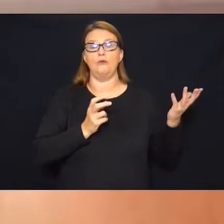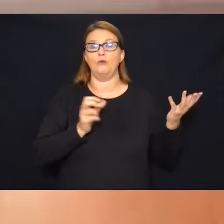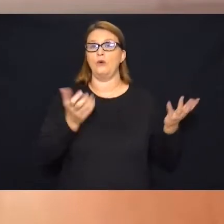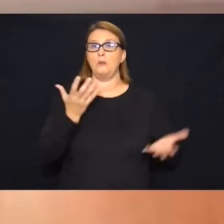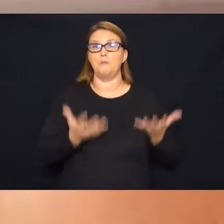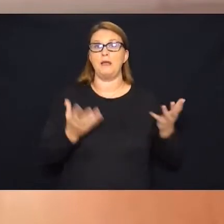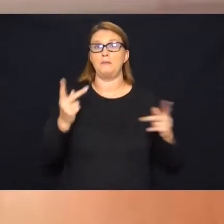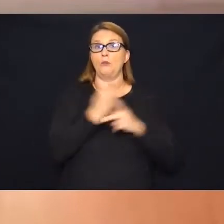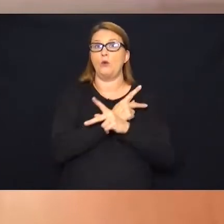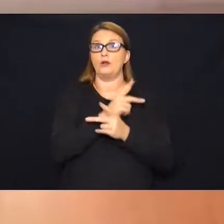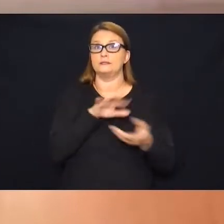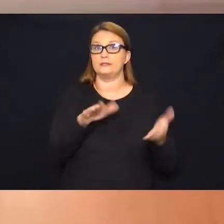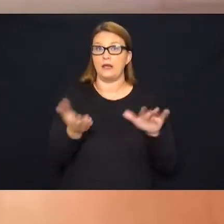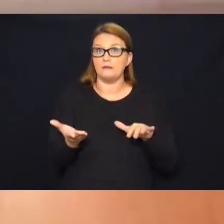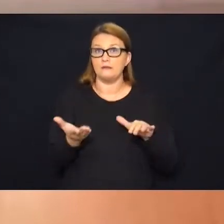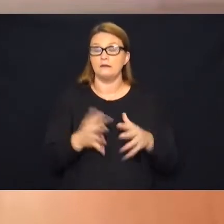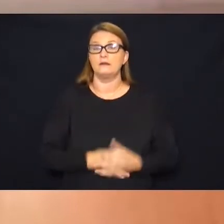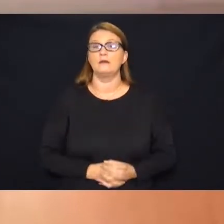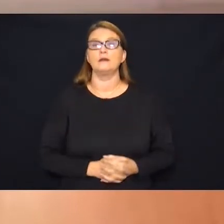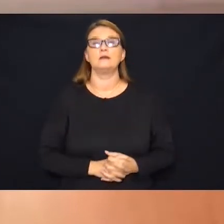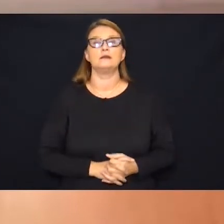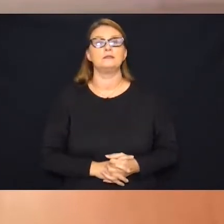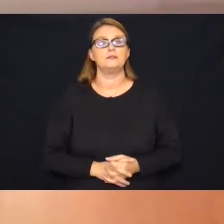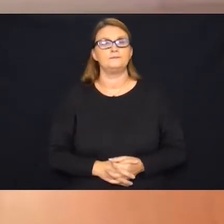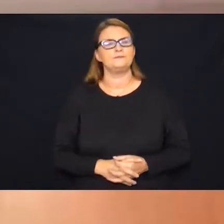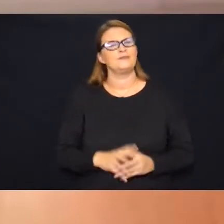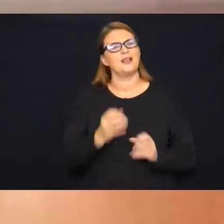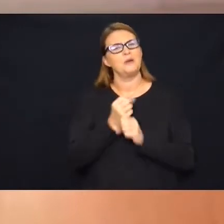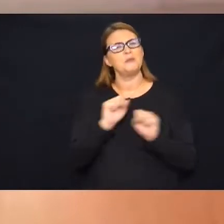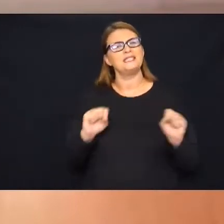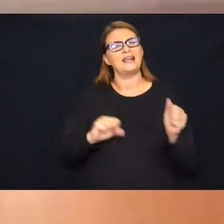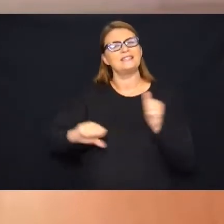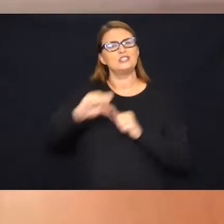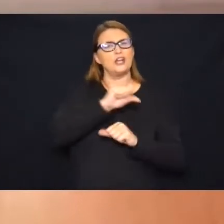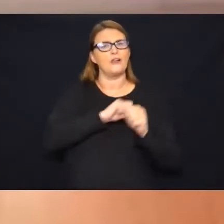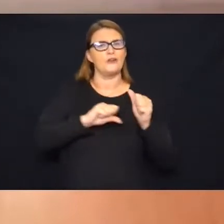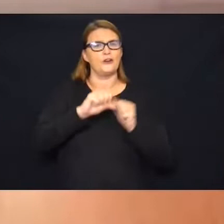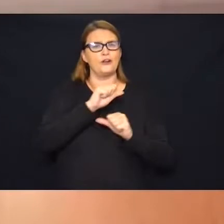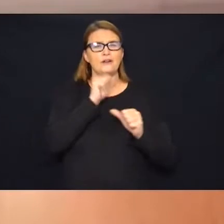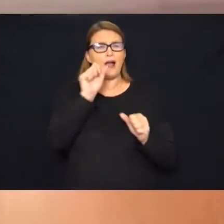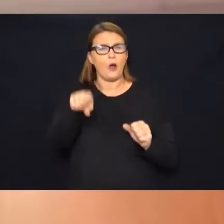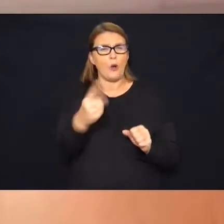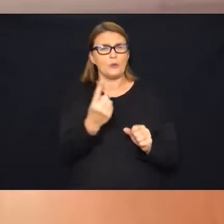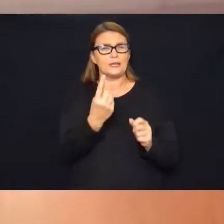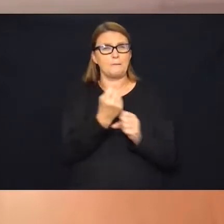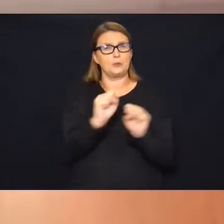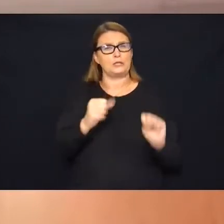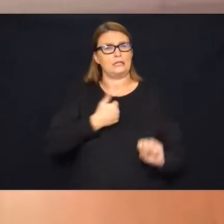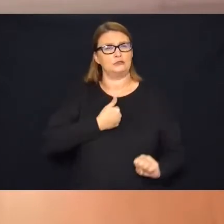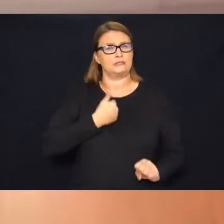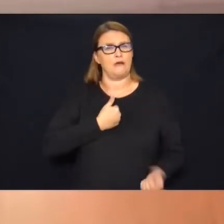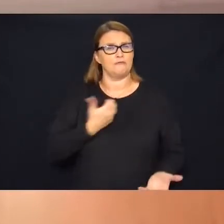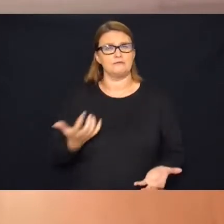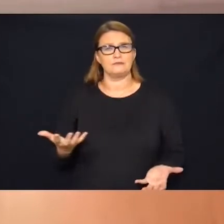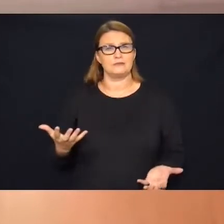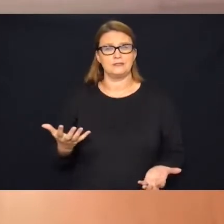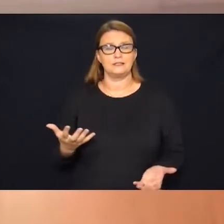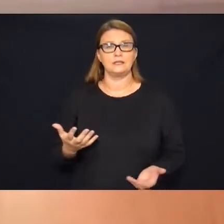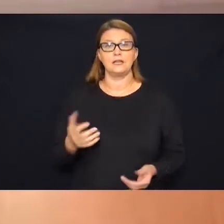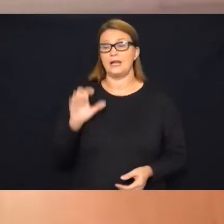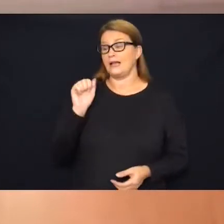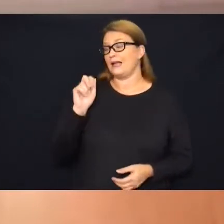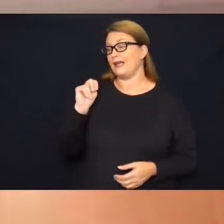maybe even worse. So again, it's about protecting others, not just about ourselves. Antibodies